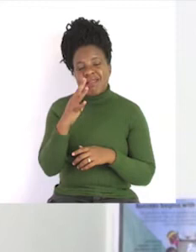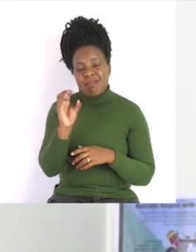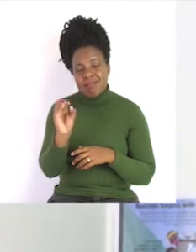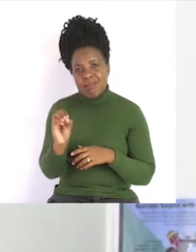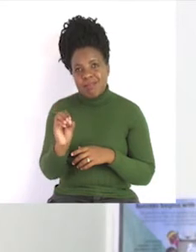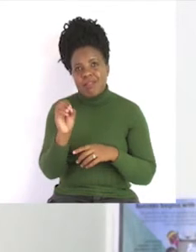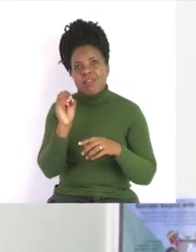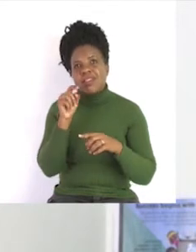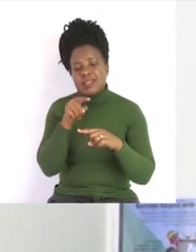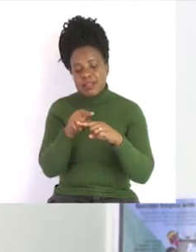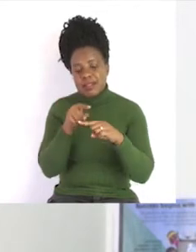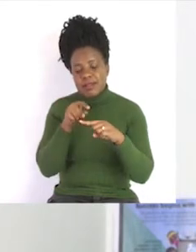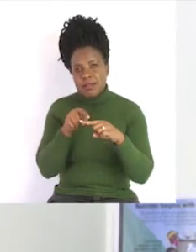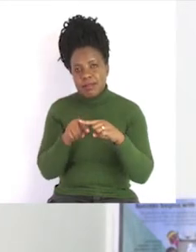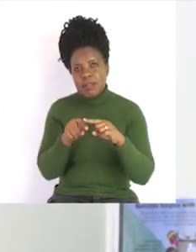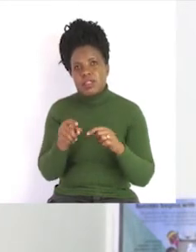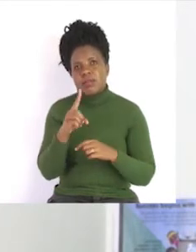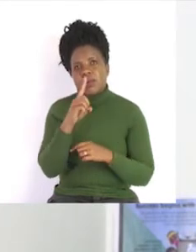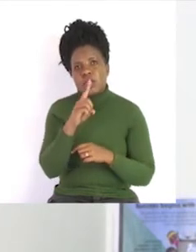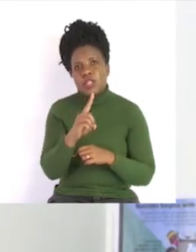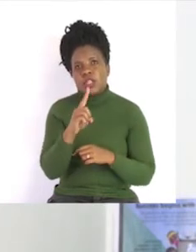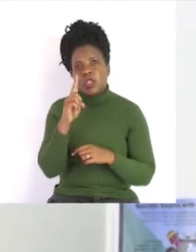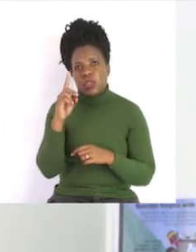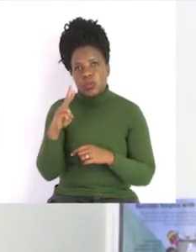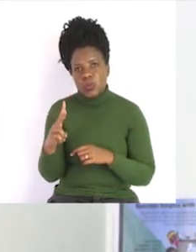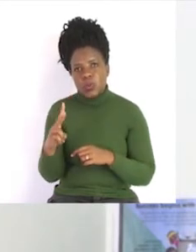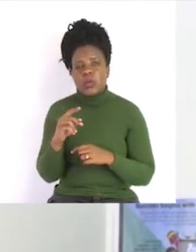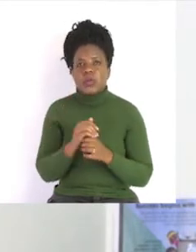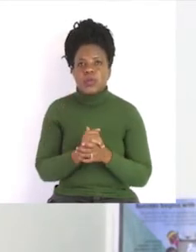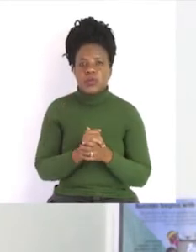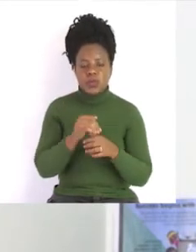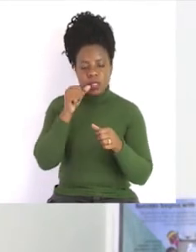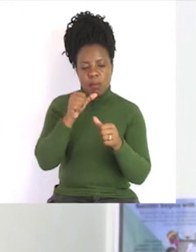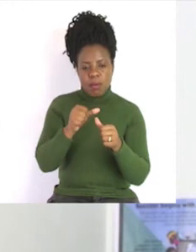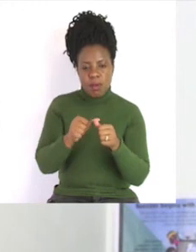into 47? Where is 47, Clarice?